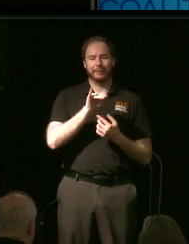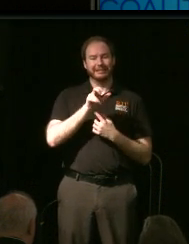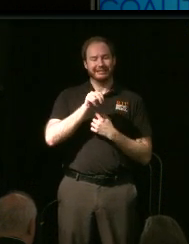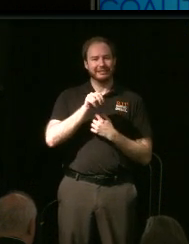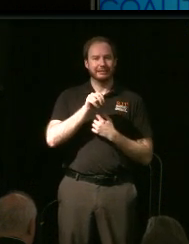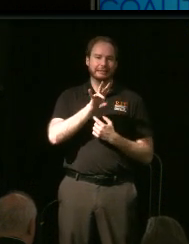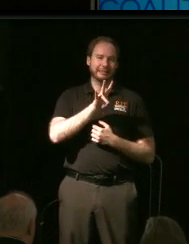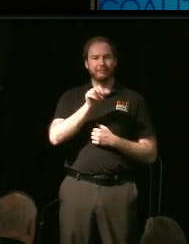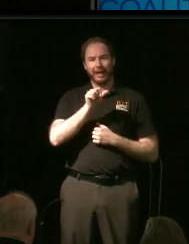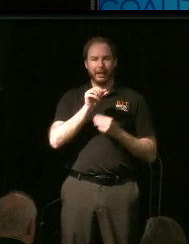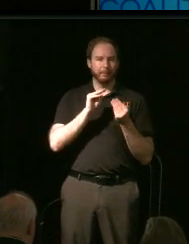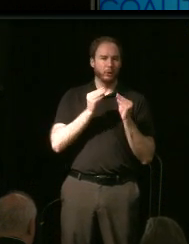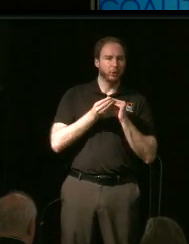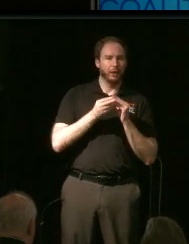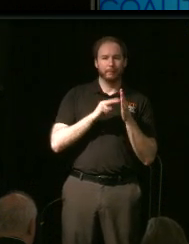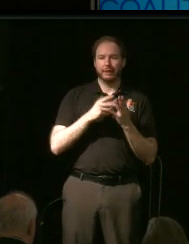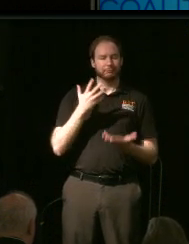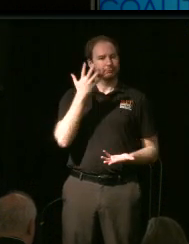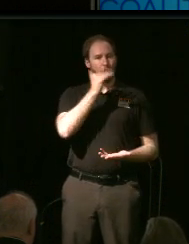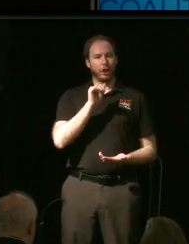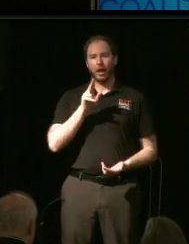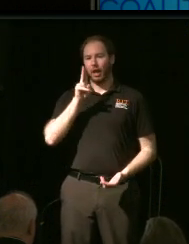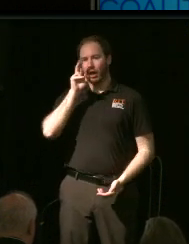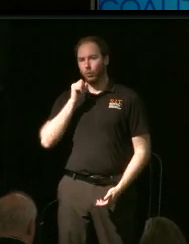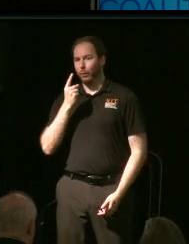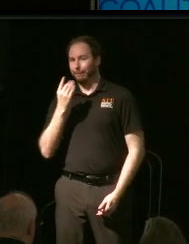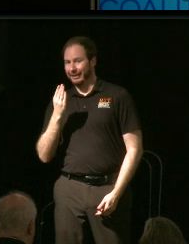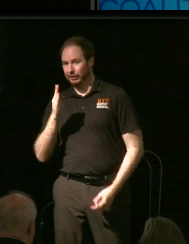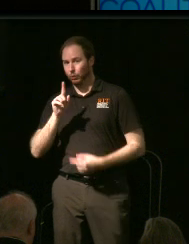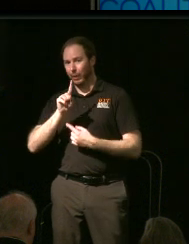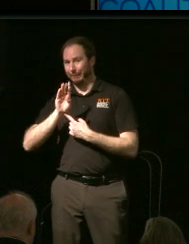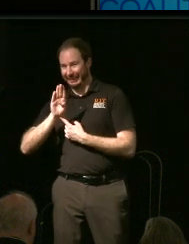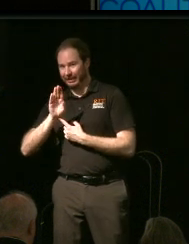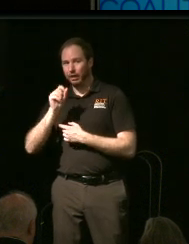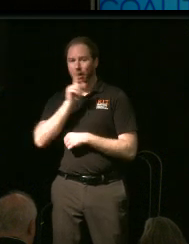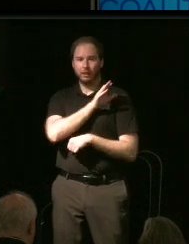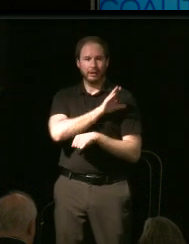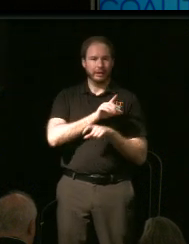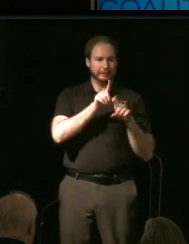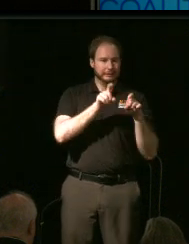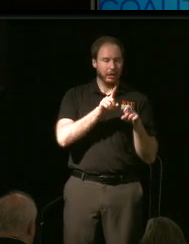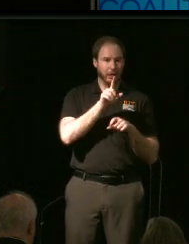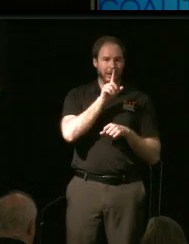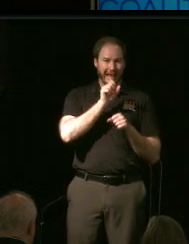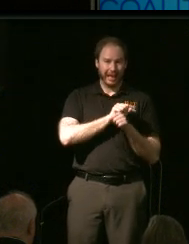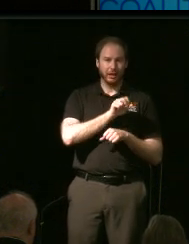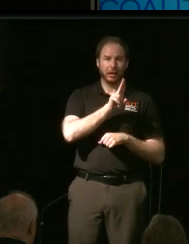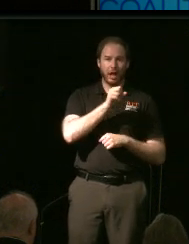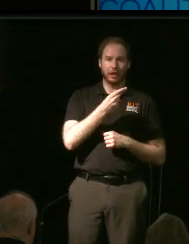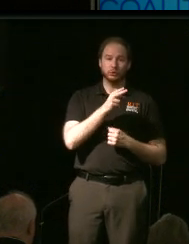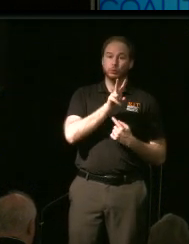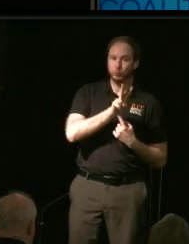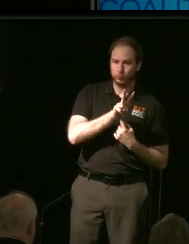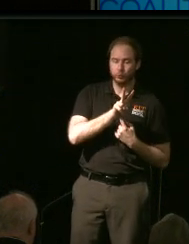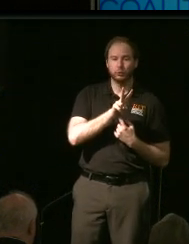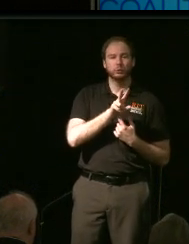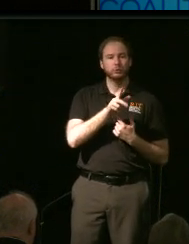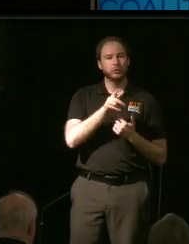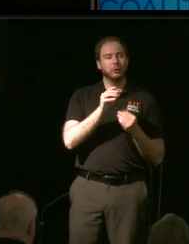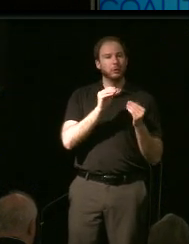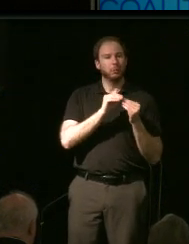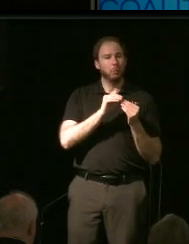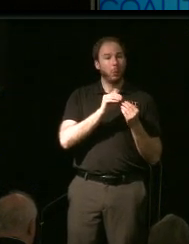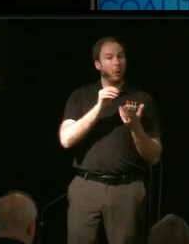they look like USH1B, but their clinical presentation is USH2. They have a lot more hearing, they benefit from